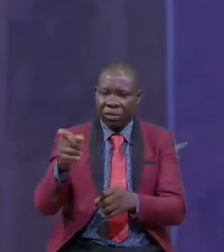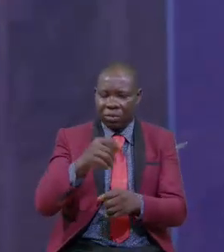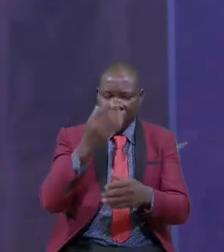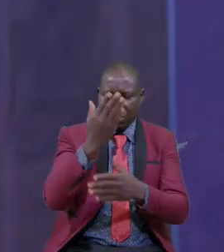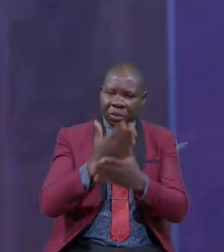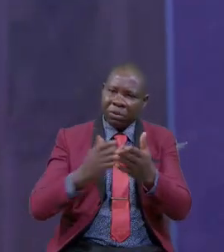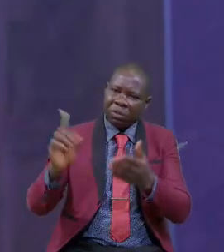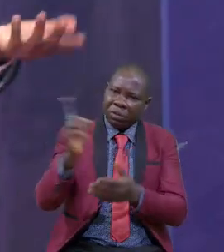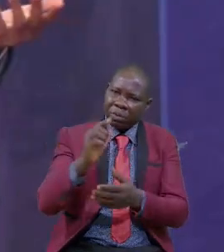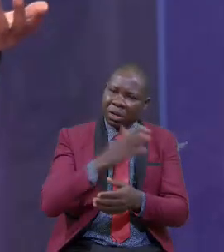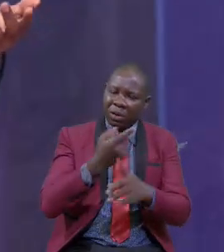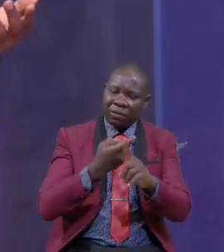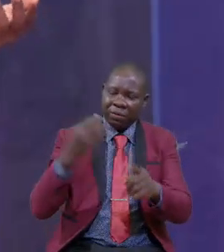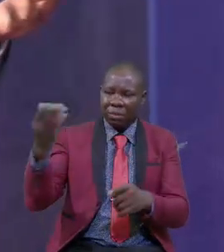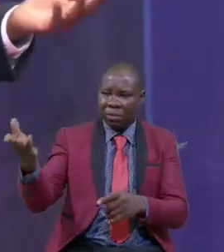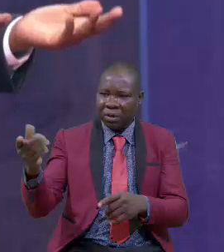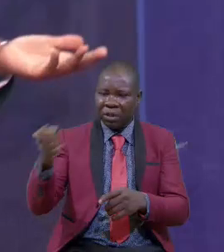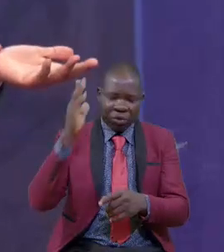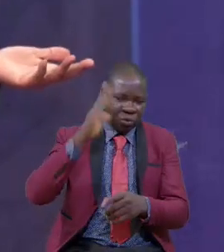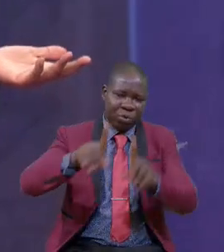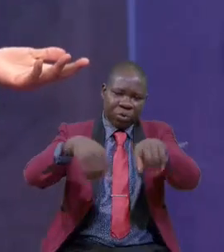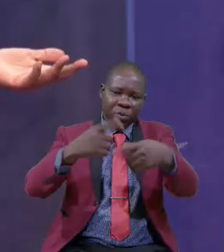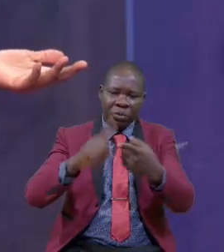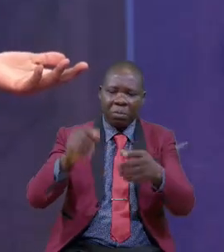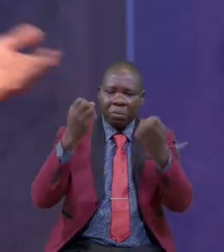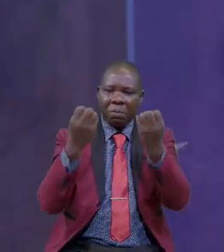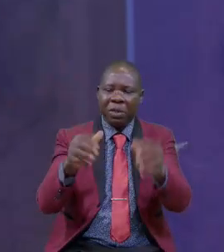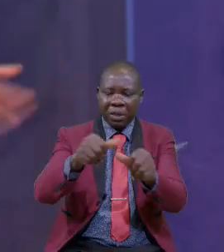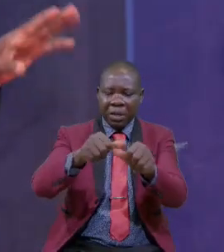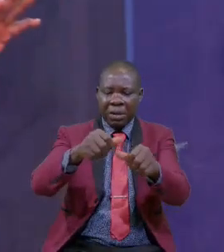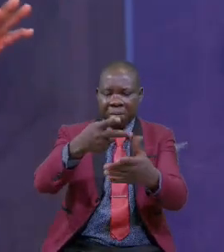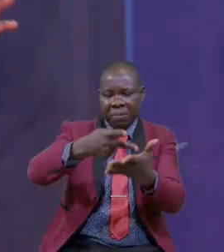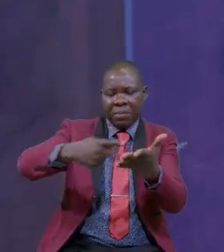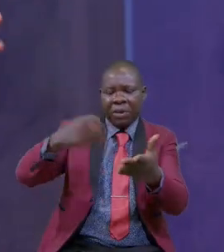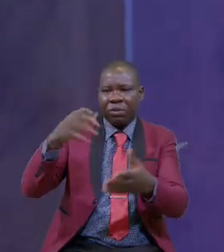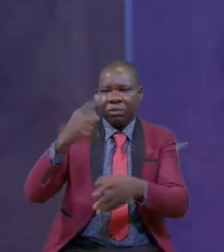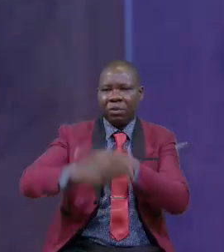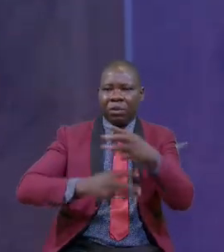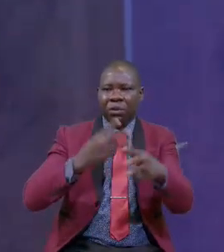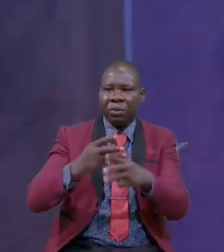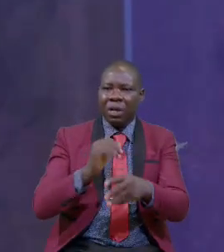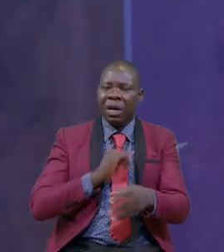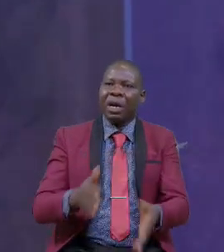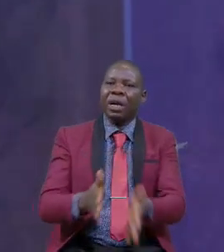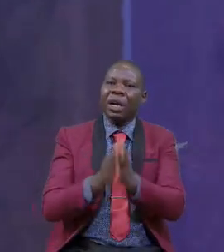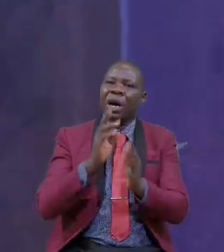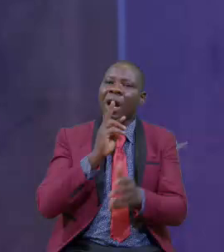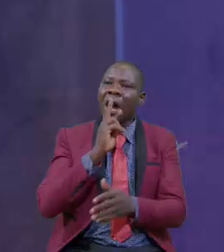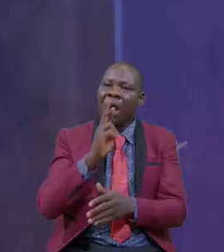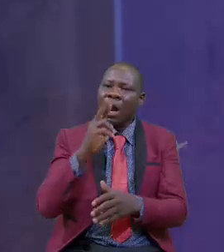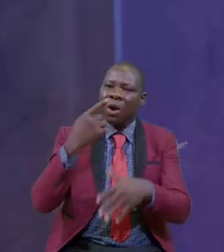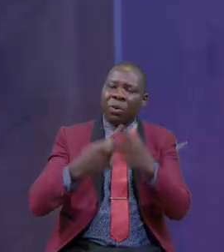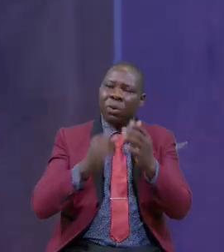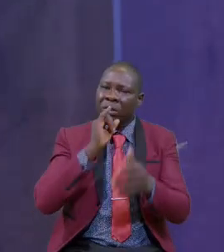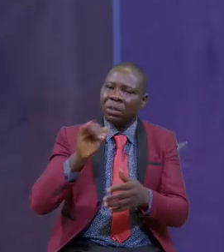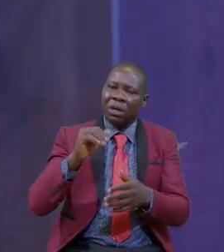of the world. And I asked her, what's your name? He said, God did not tell me to tell you my